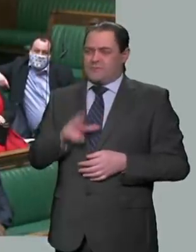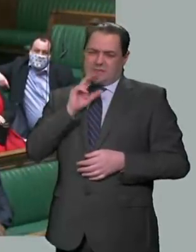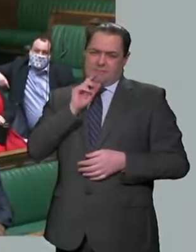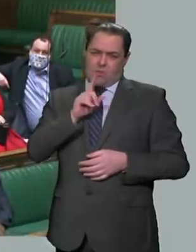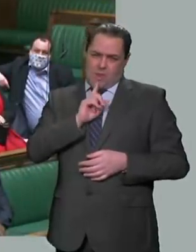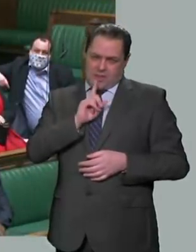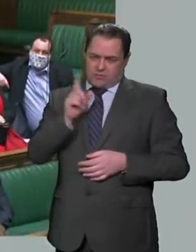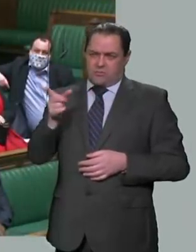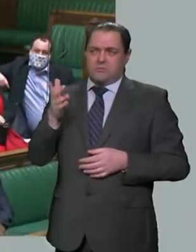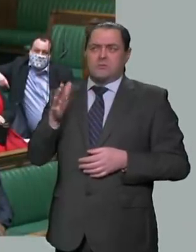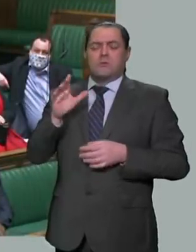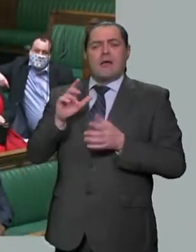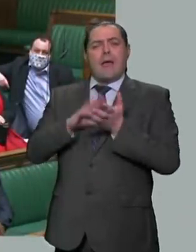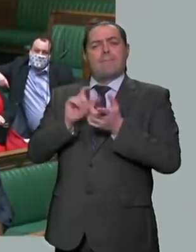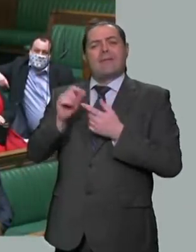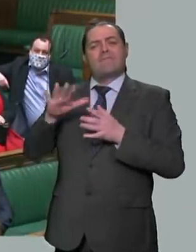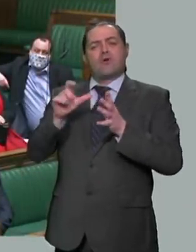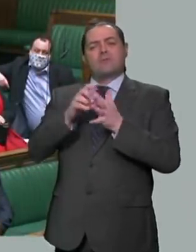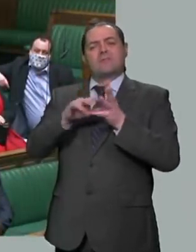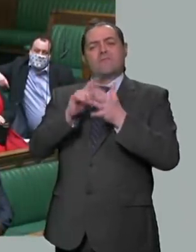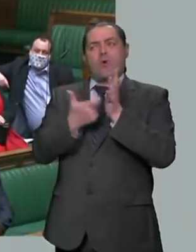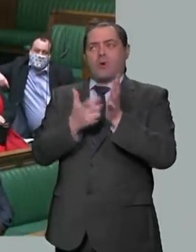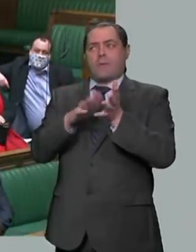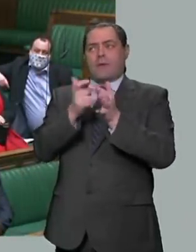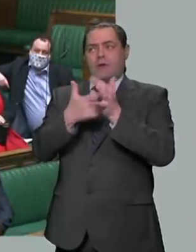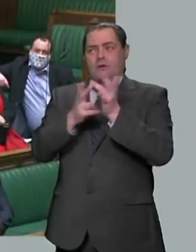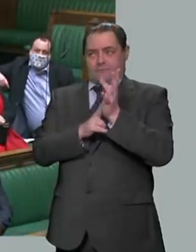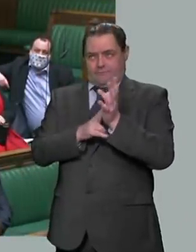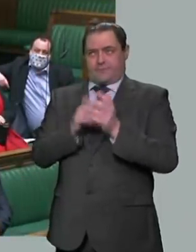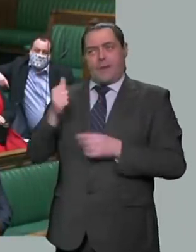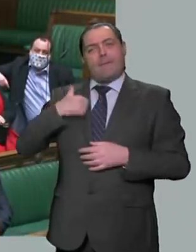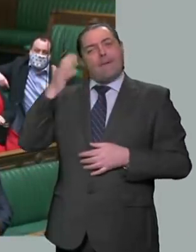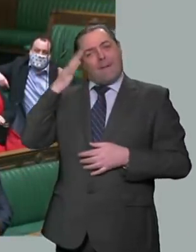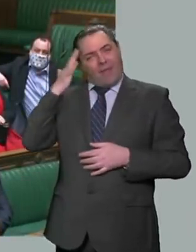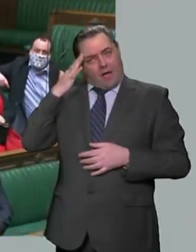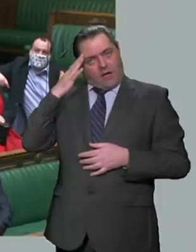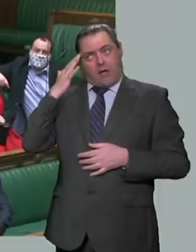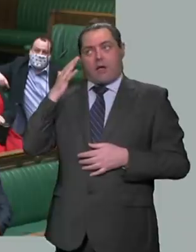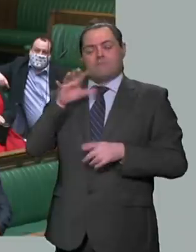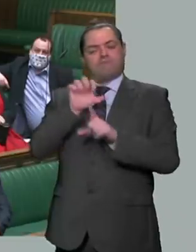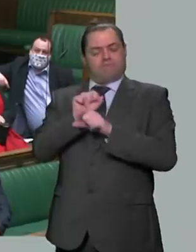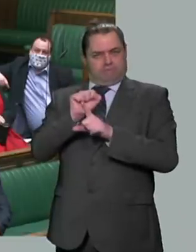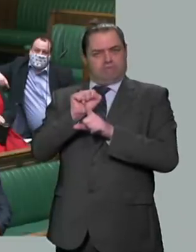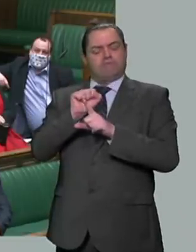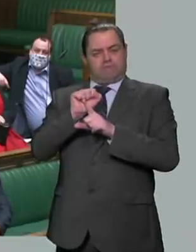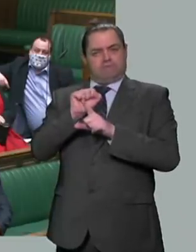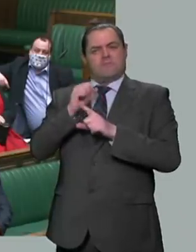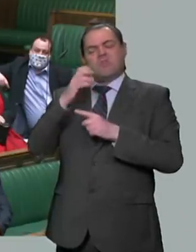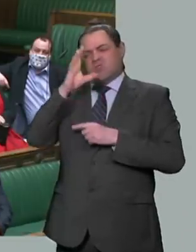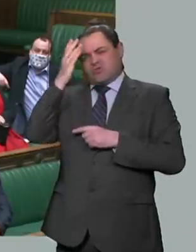My mother, Dr. Nancy Saville, was diagnosed with dementia just before Christmas. She had a stroke a year